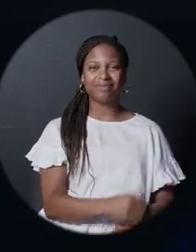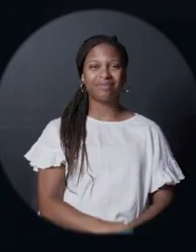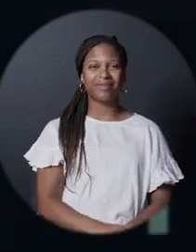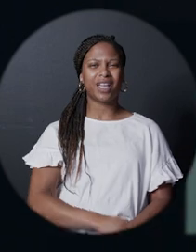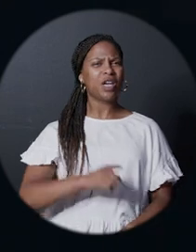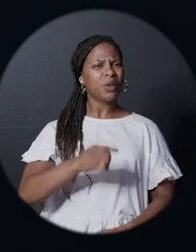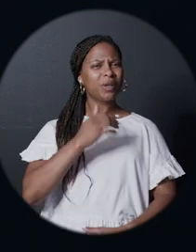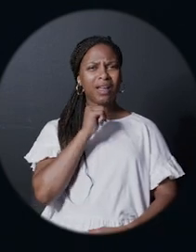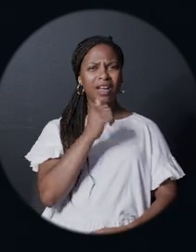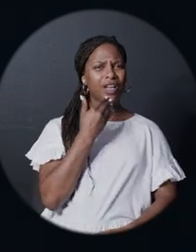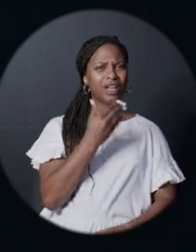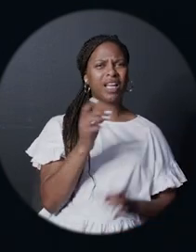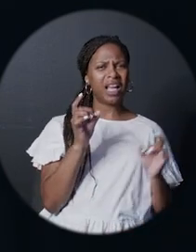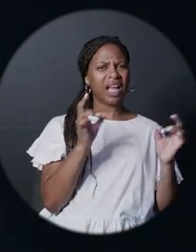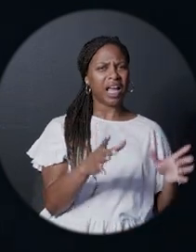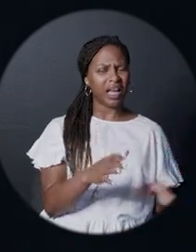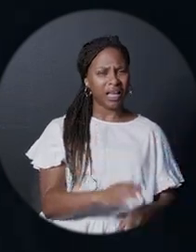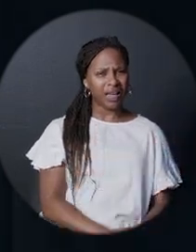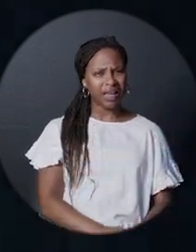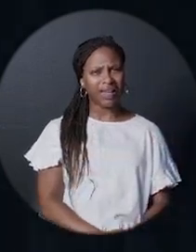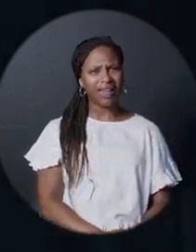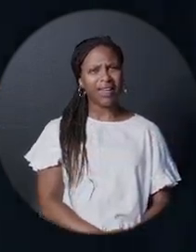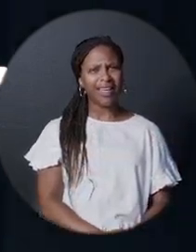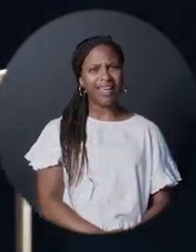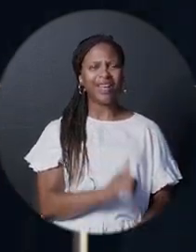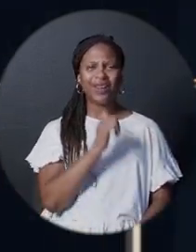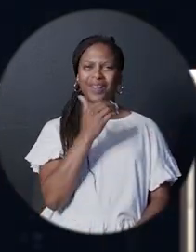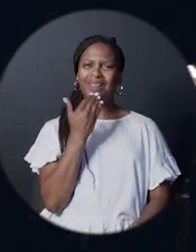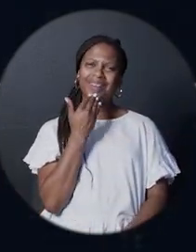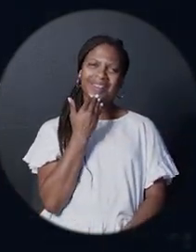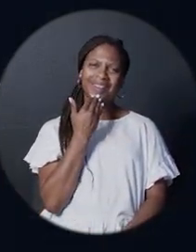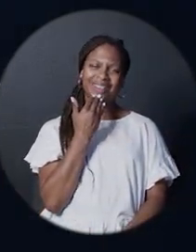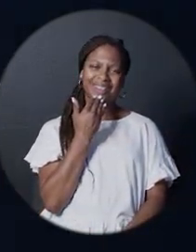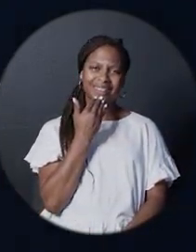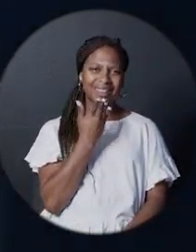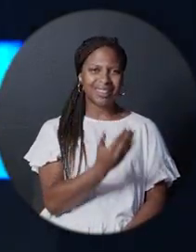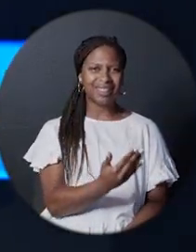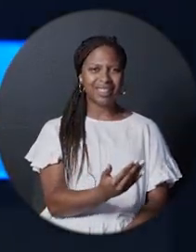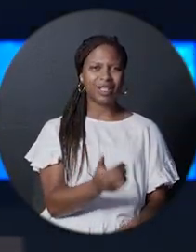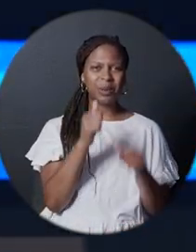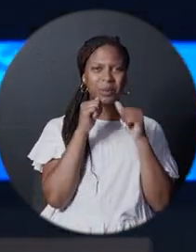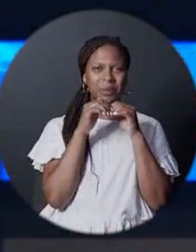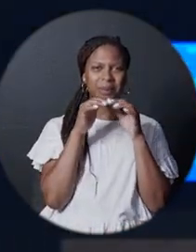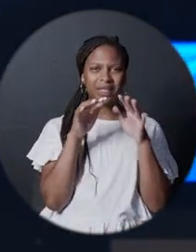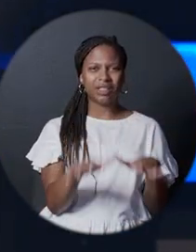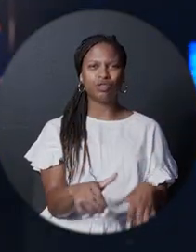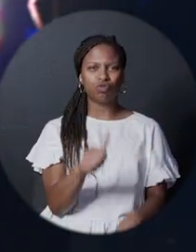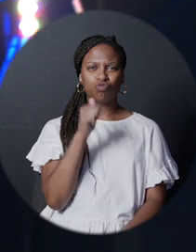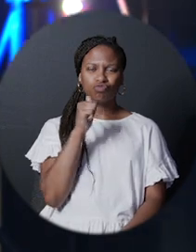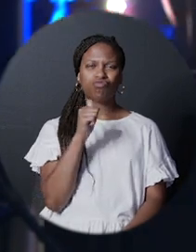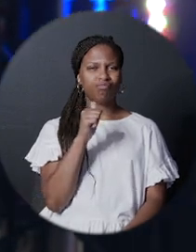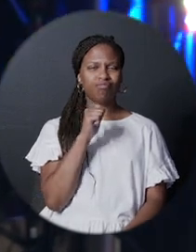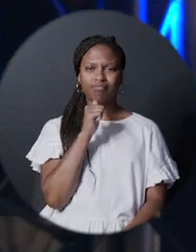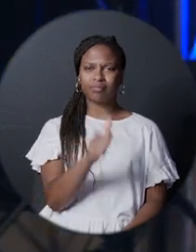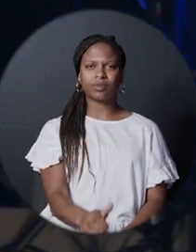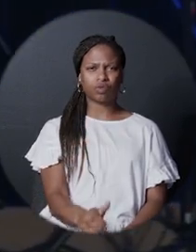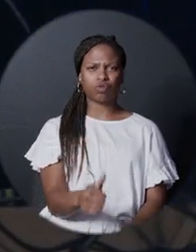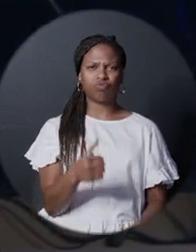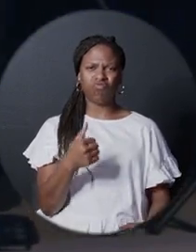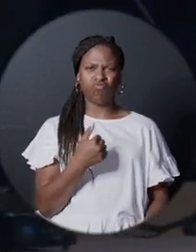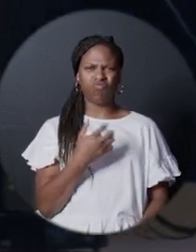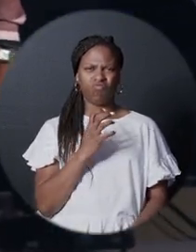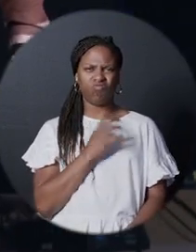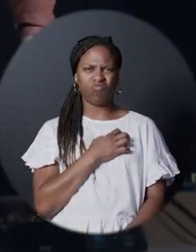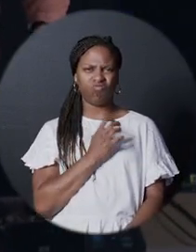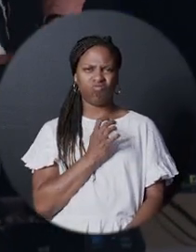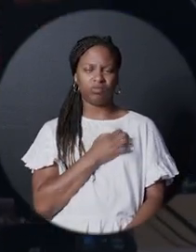at it. You ain't good at hating. You're not good. Your blessings won't